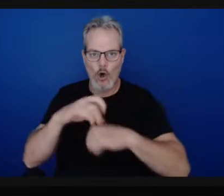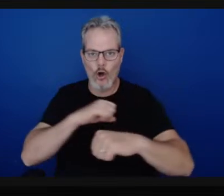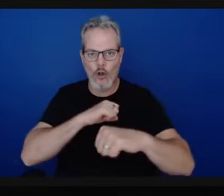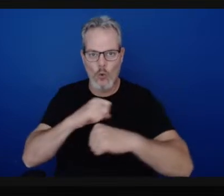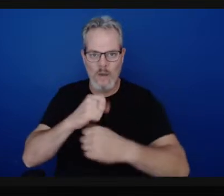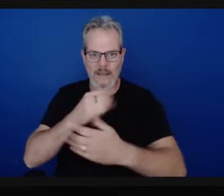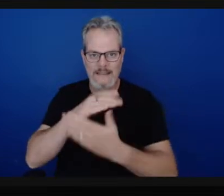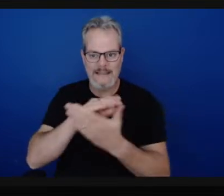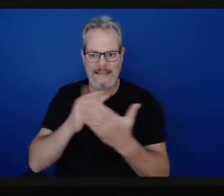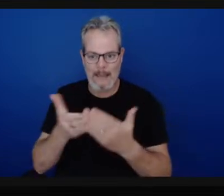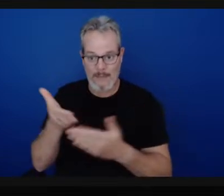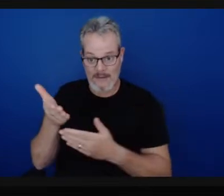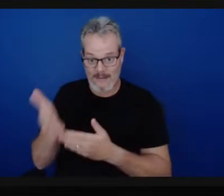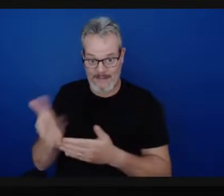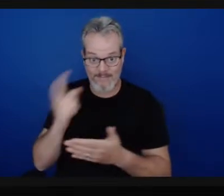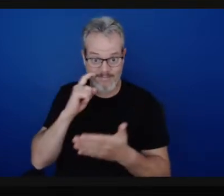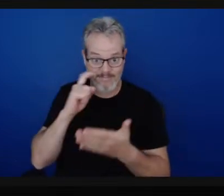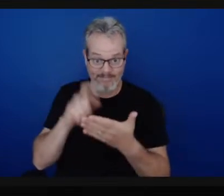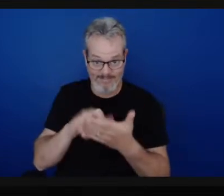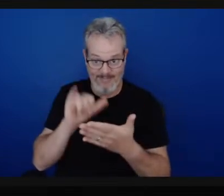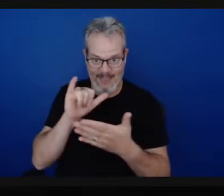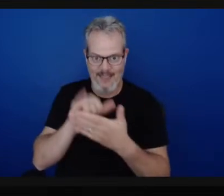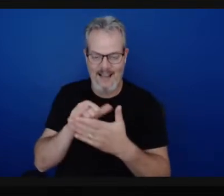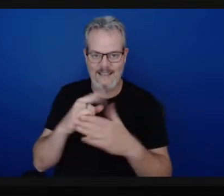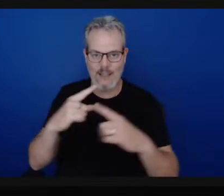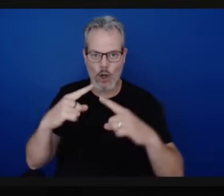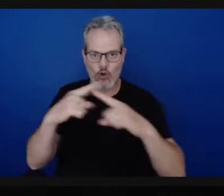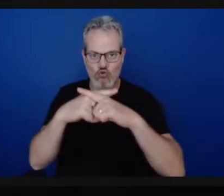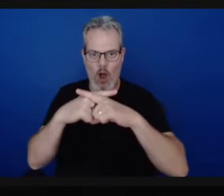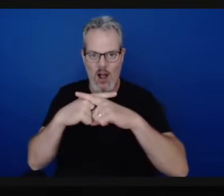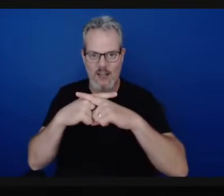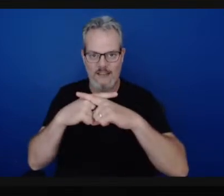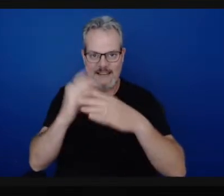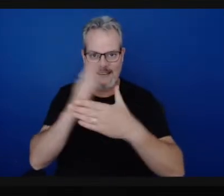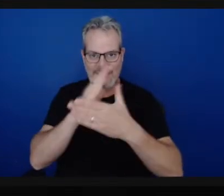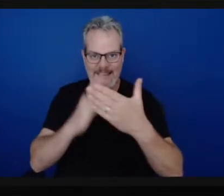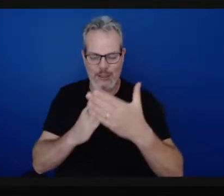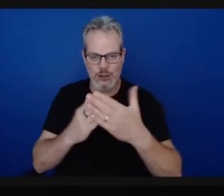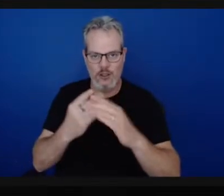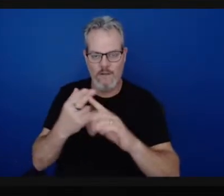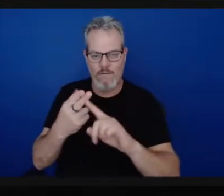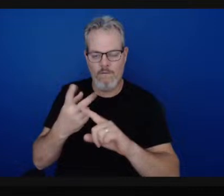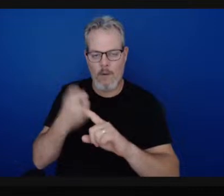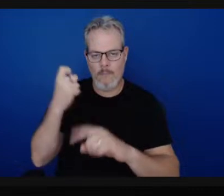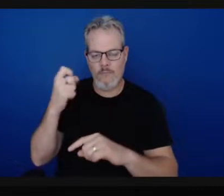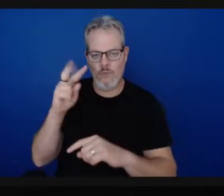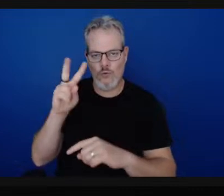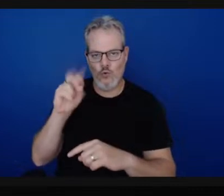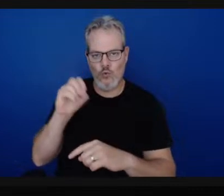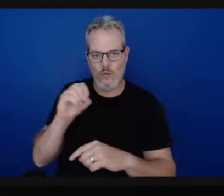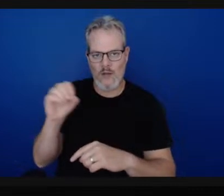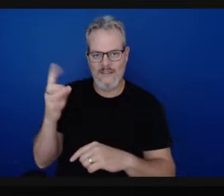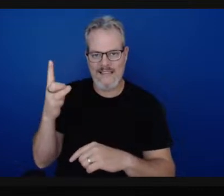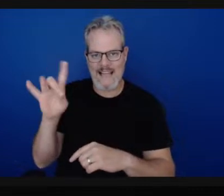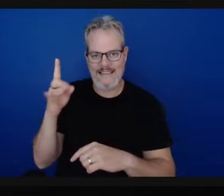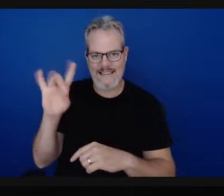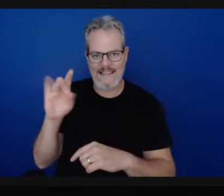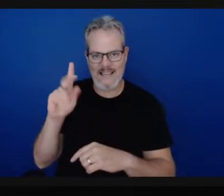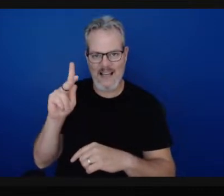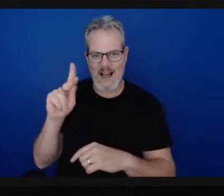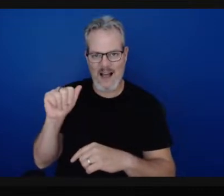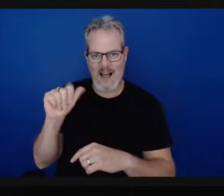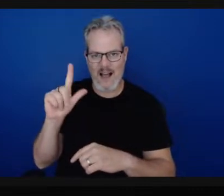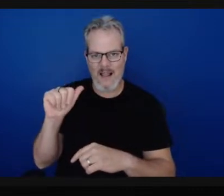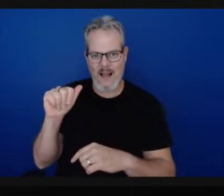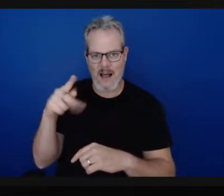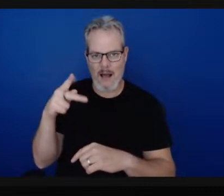actually a cross-section made for the 2018 Kalapana earthquake, the 6.9, but it's really the exact